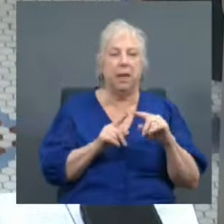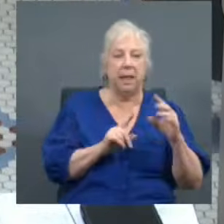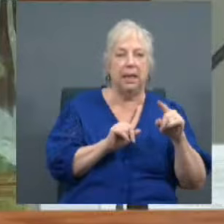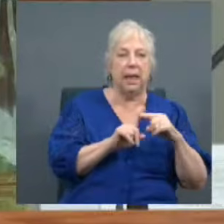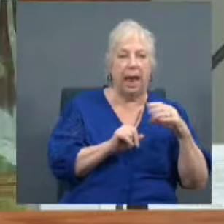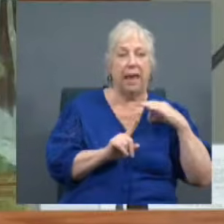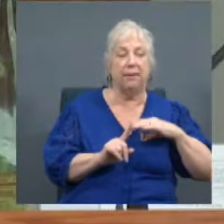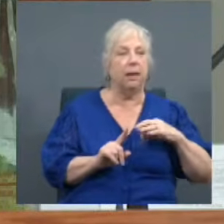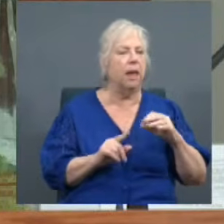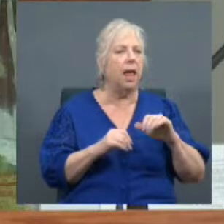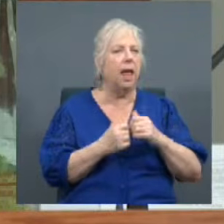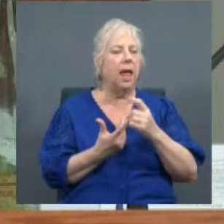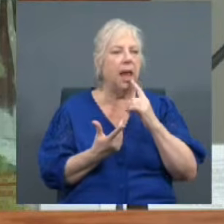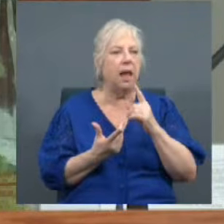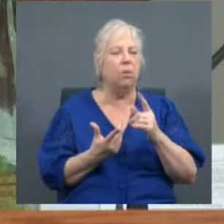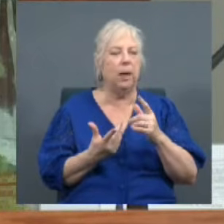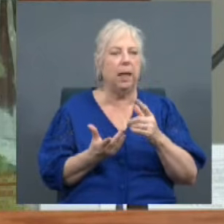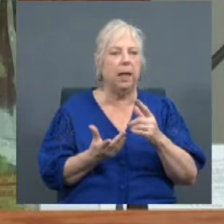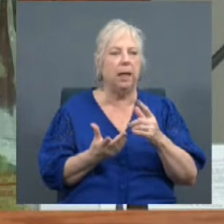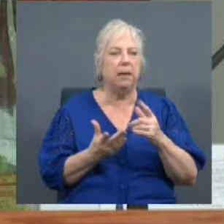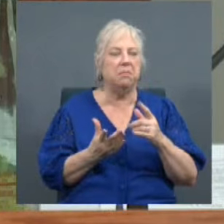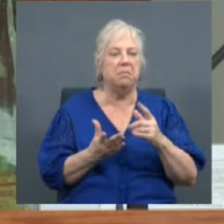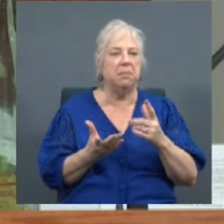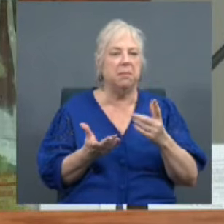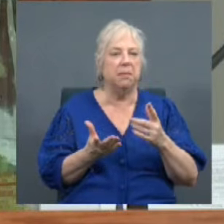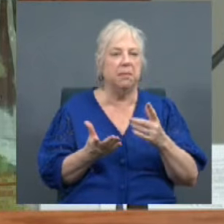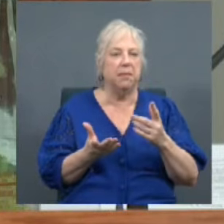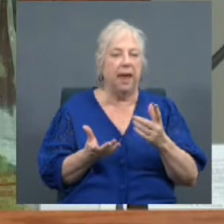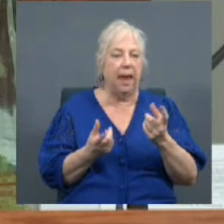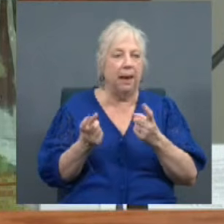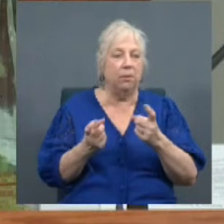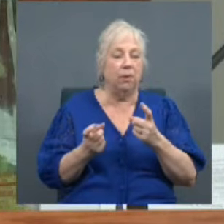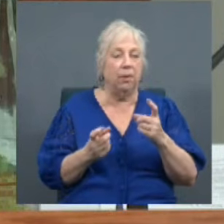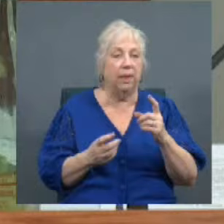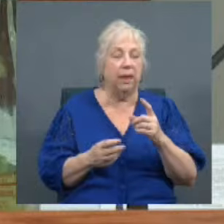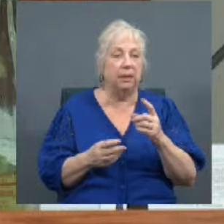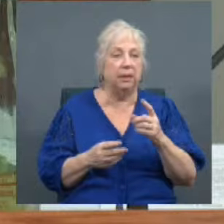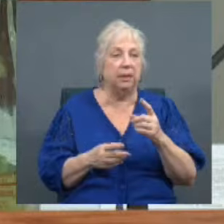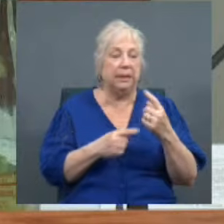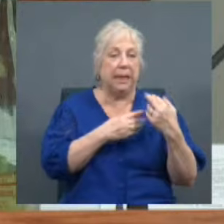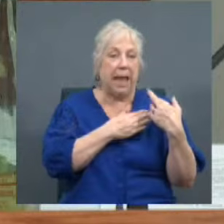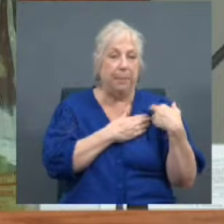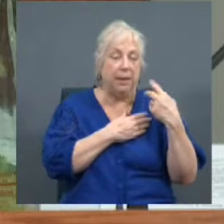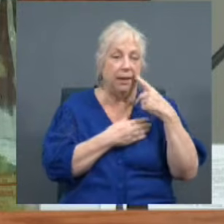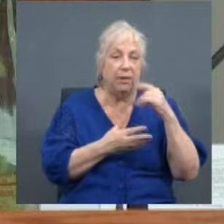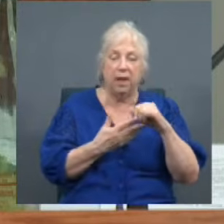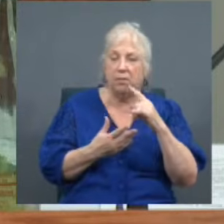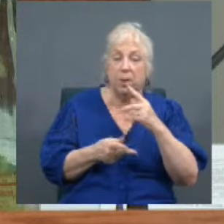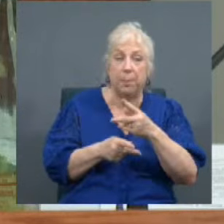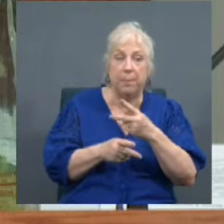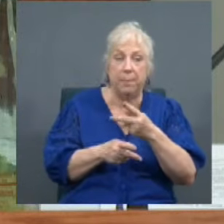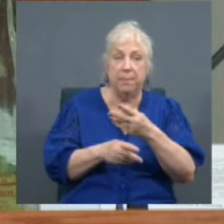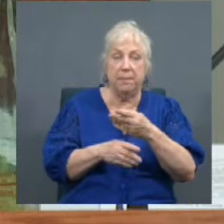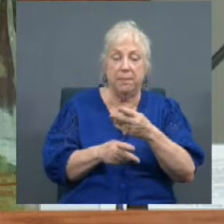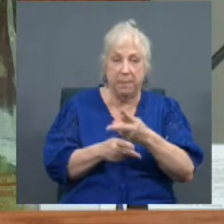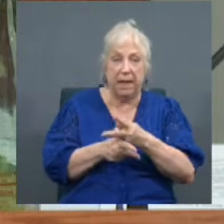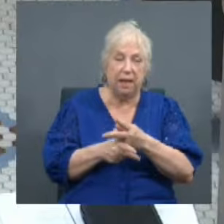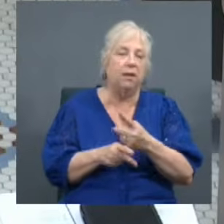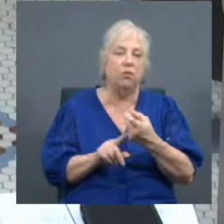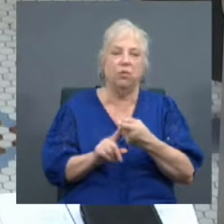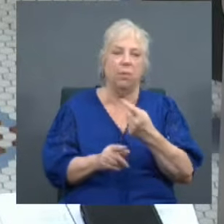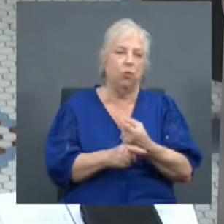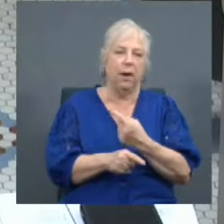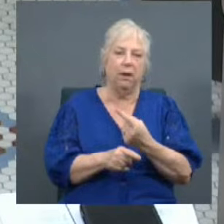we account for the liability of owning that bridge? As far as maintenance and stuff like that, it'd just be from regular operations. Okay.